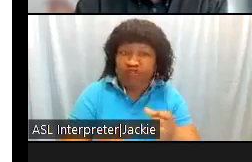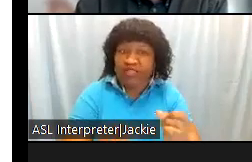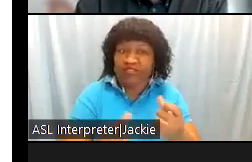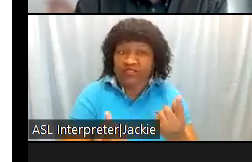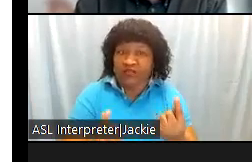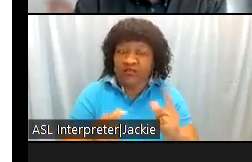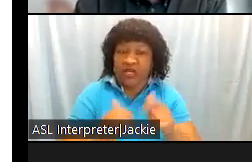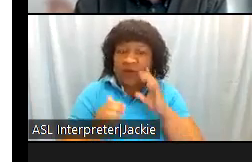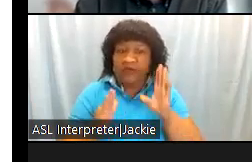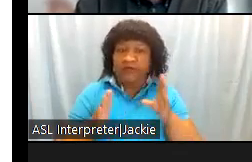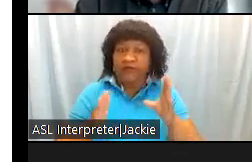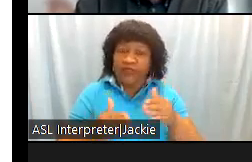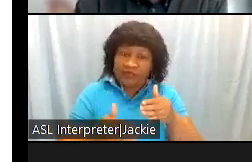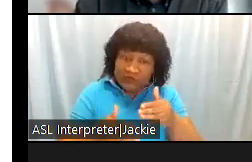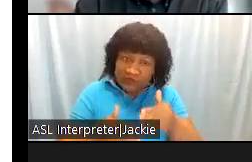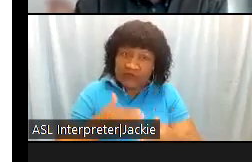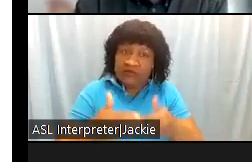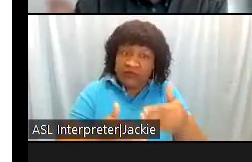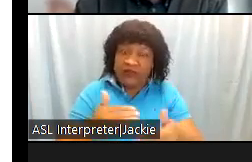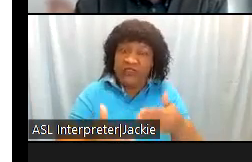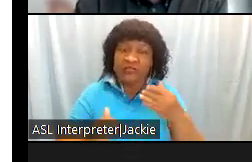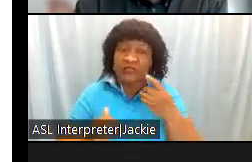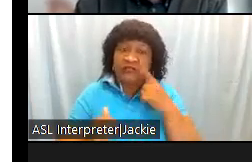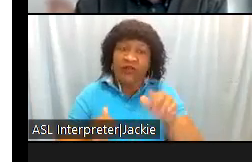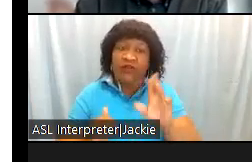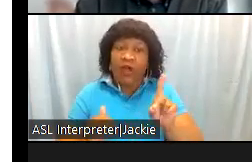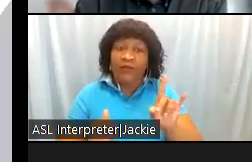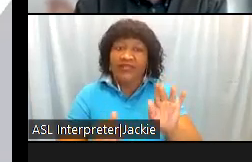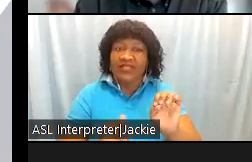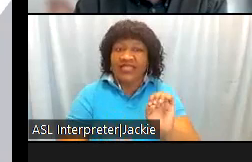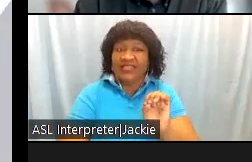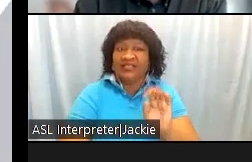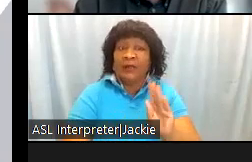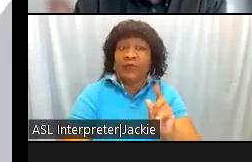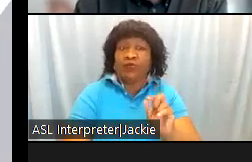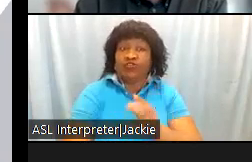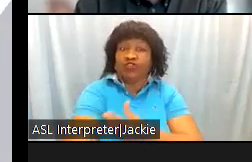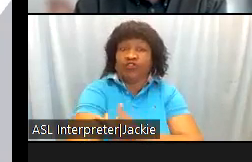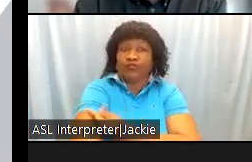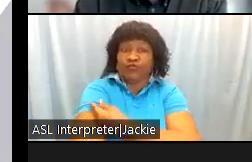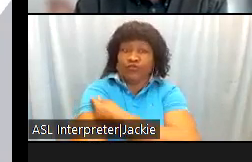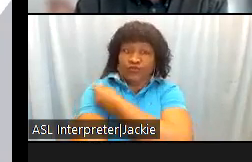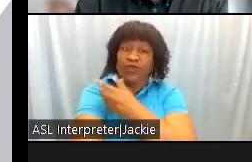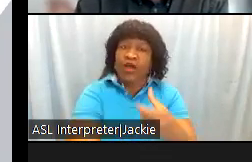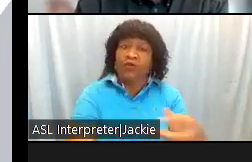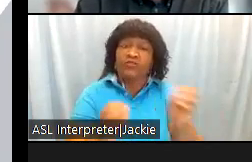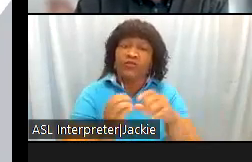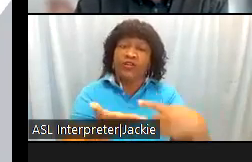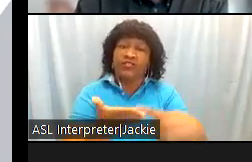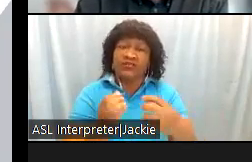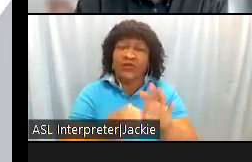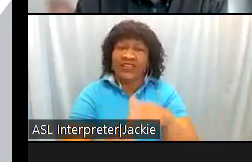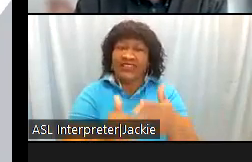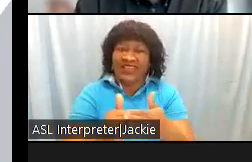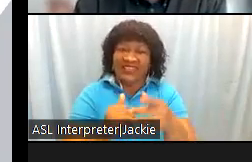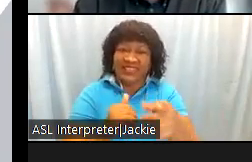focusing on as we move into the updated booster vaccine, which is what I want to talk about next. And